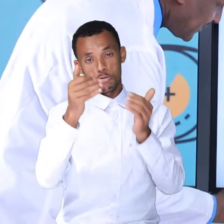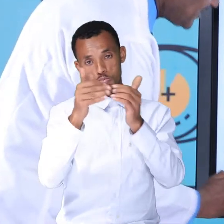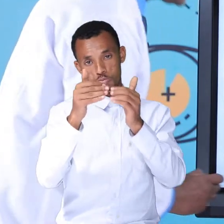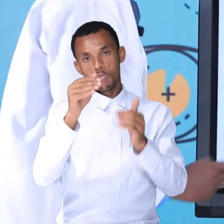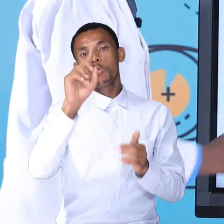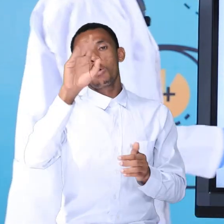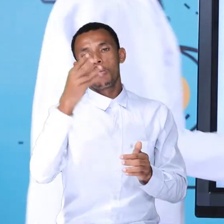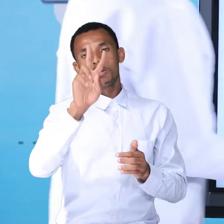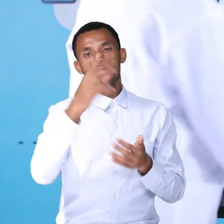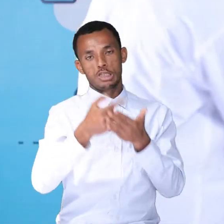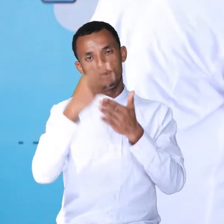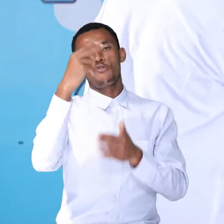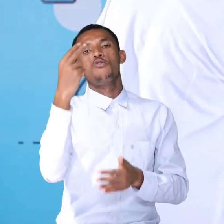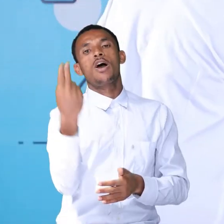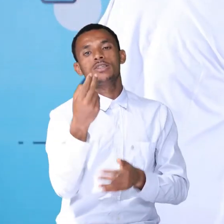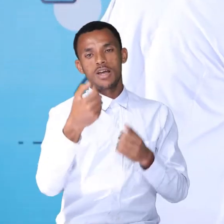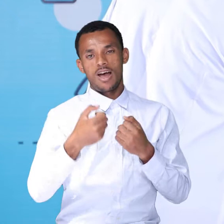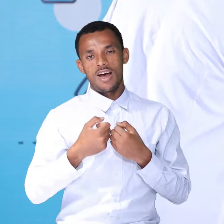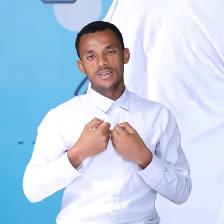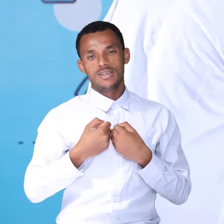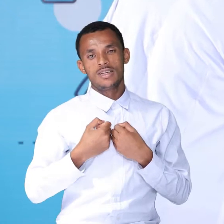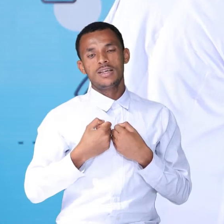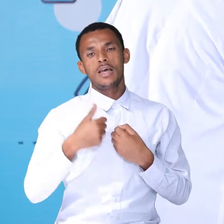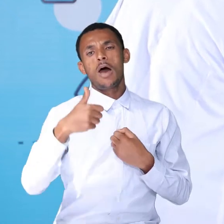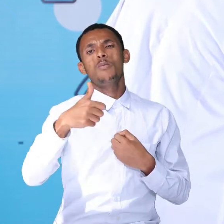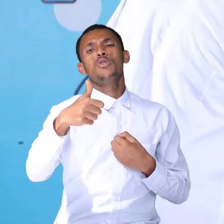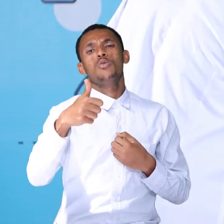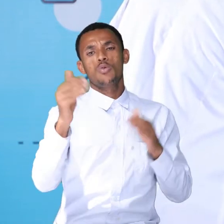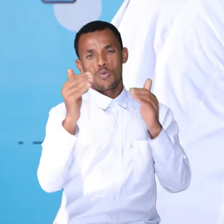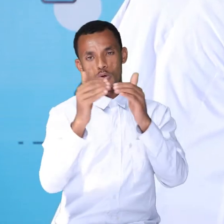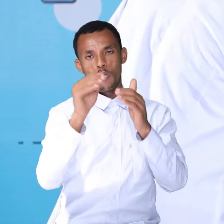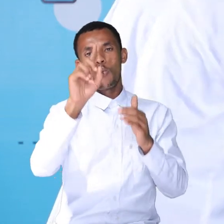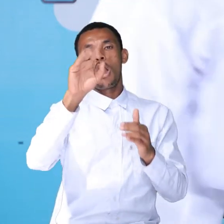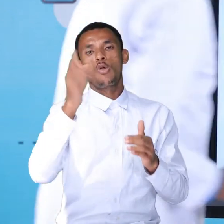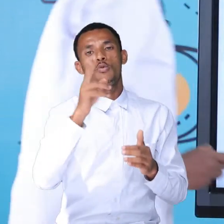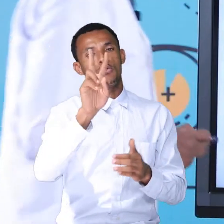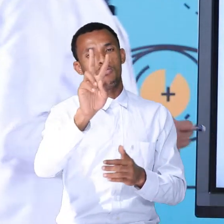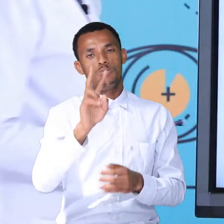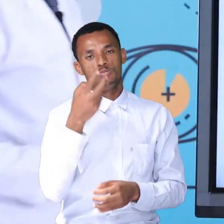be. So this function has amplitude to be 1 over 2.